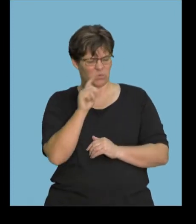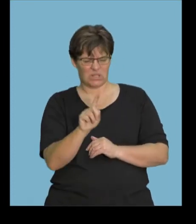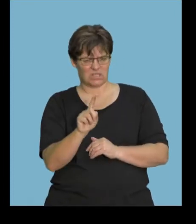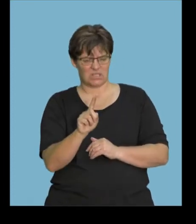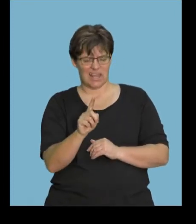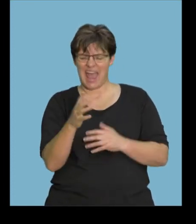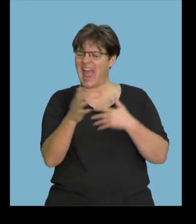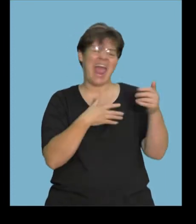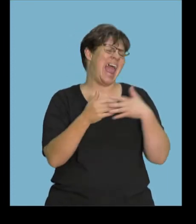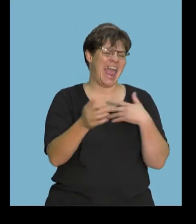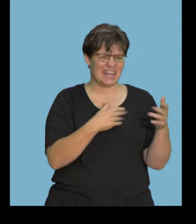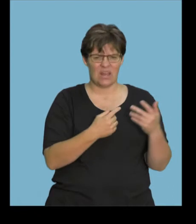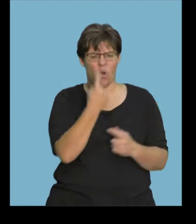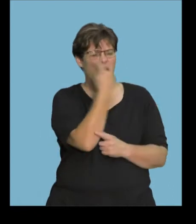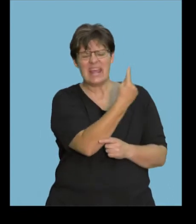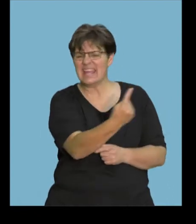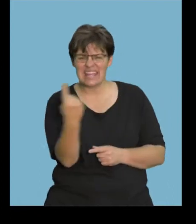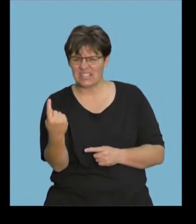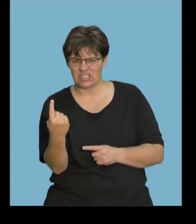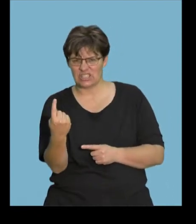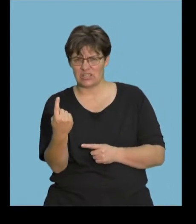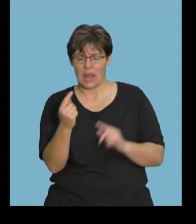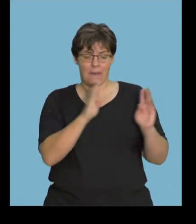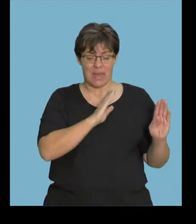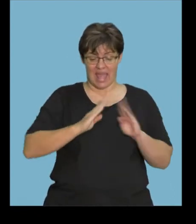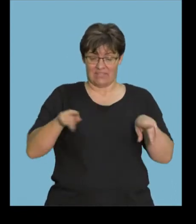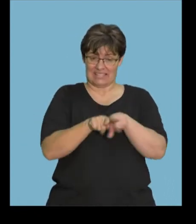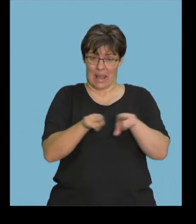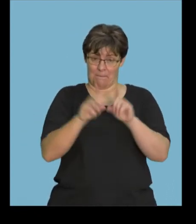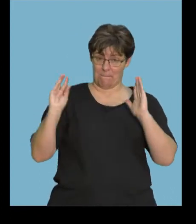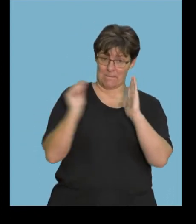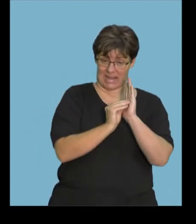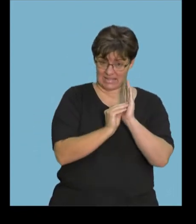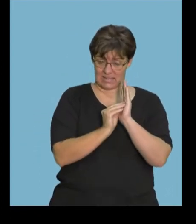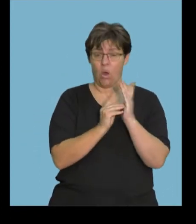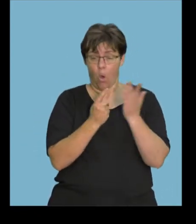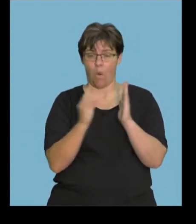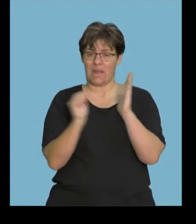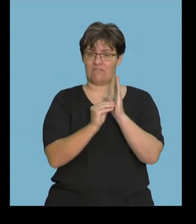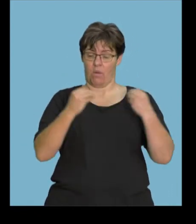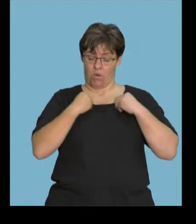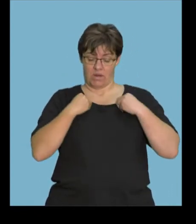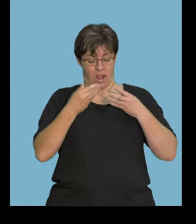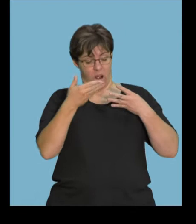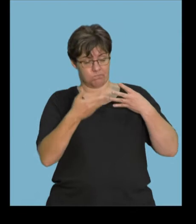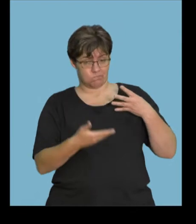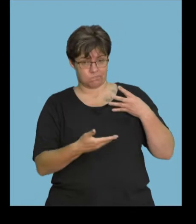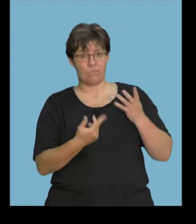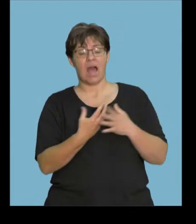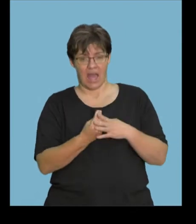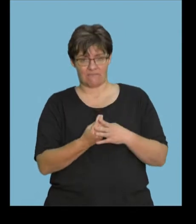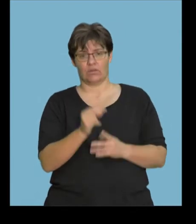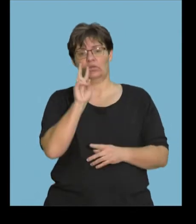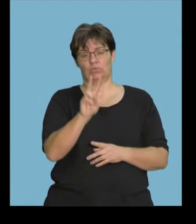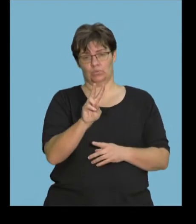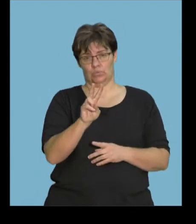every magnetic material or every object that behaves like a magnet or that has got magnetic properties actually consists of